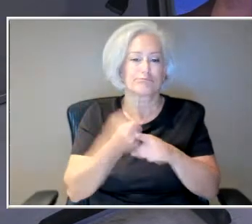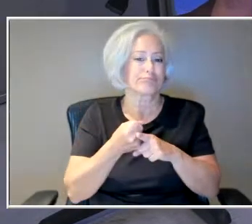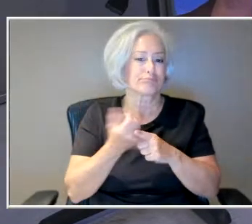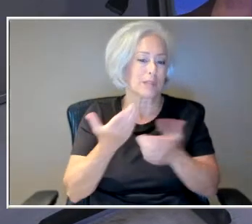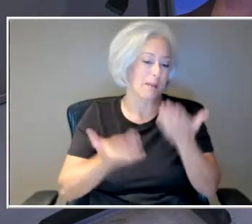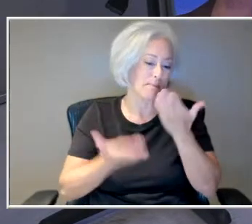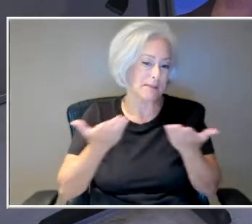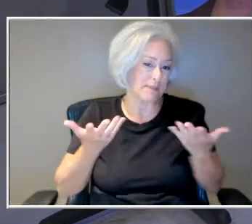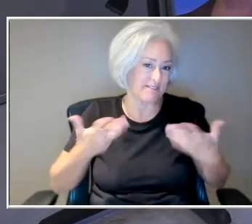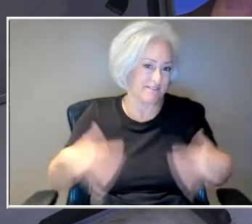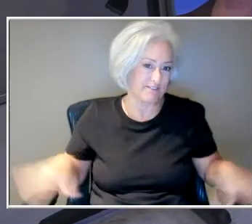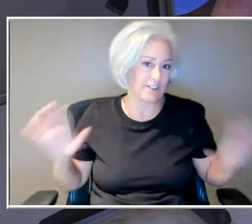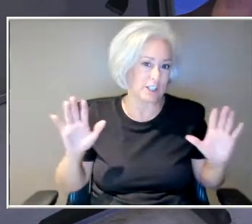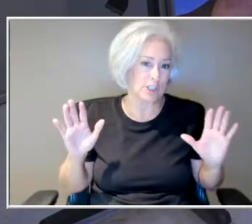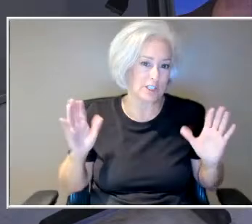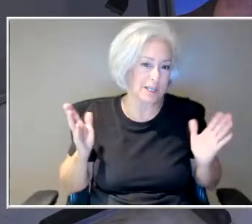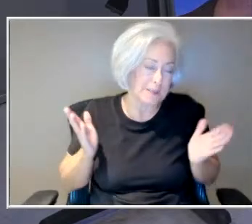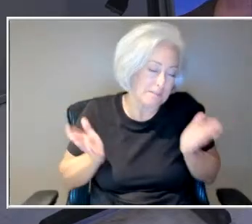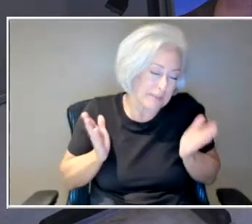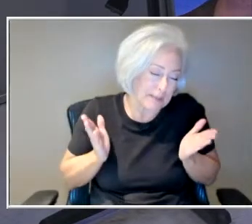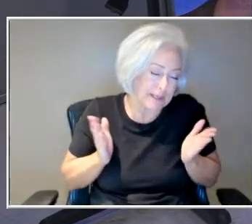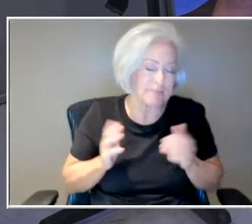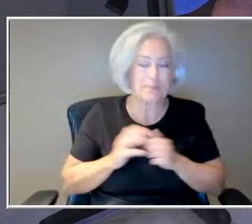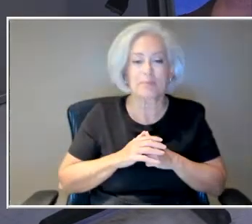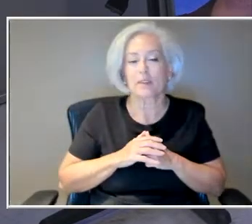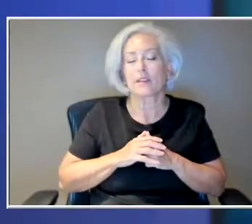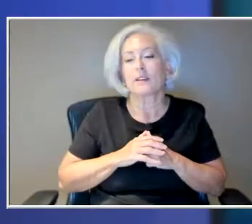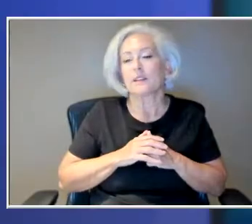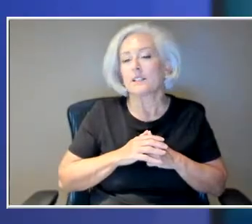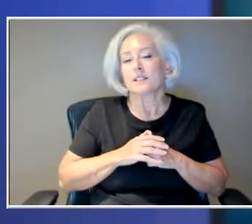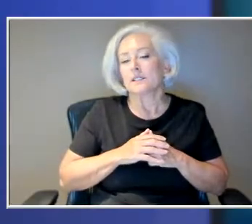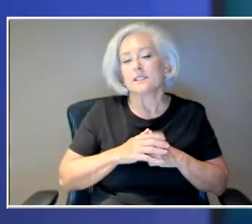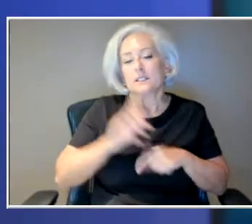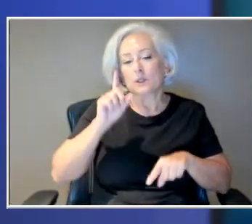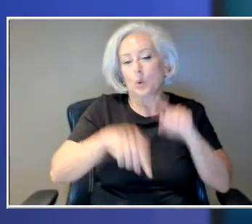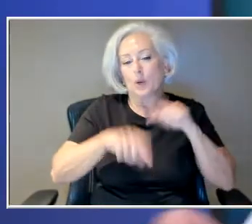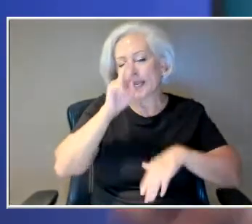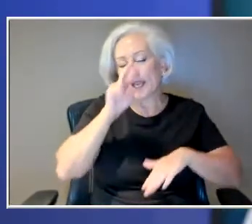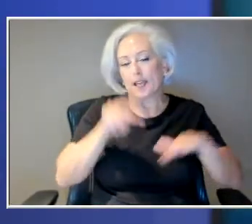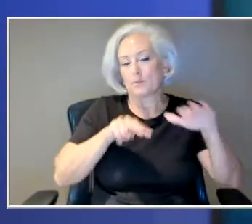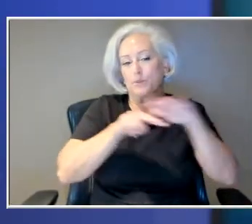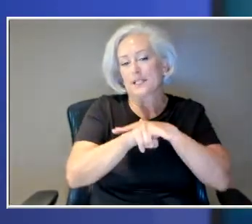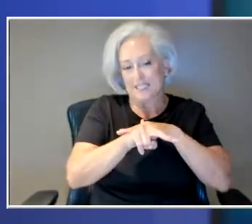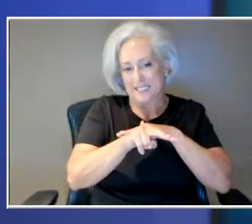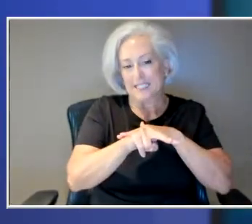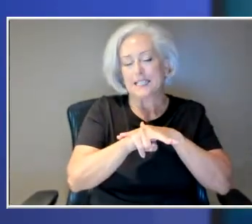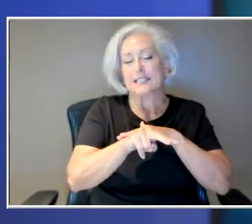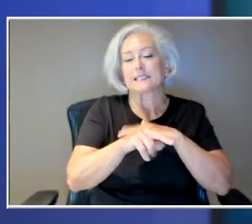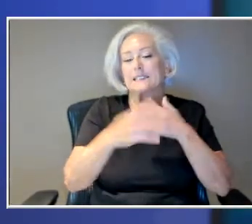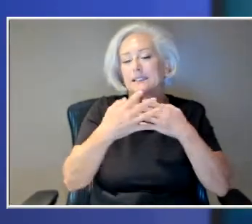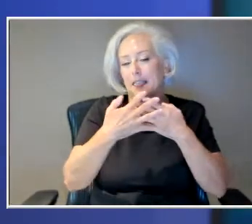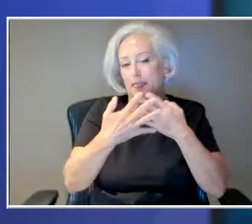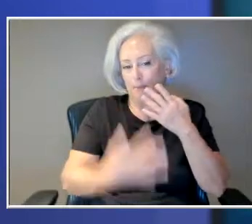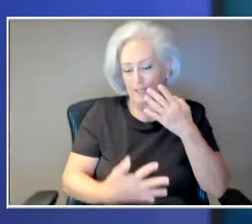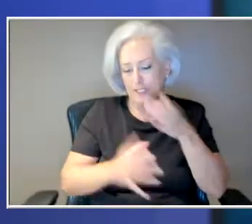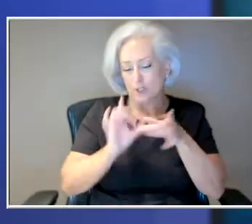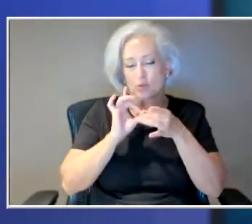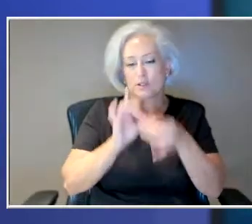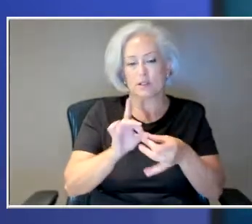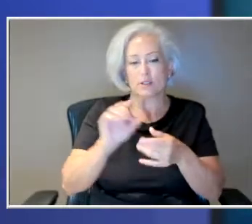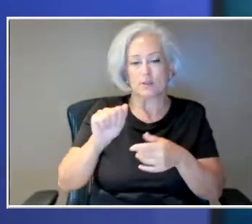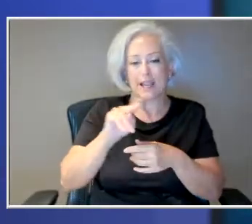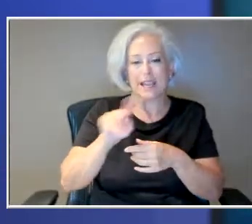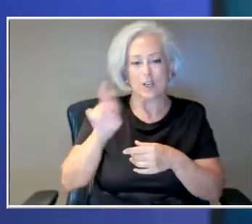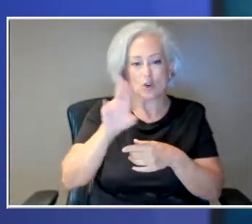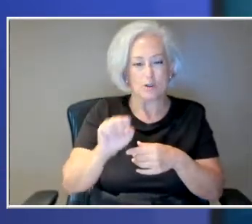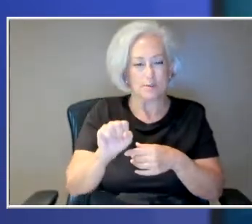part. Could it? Yeah, the unpredictable nature about aneurysm bleeding is that the volume of blood, the 30 seconds that it's